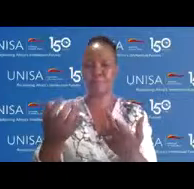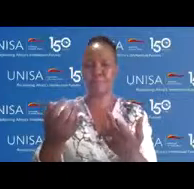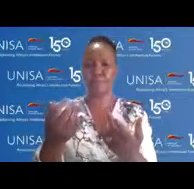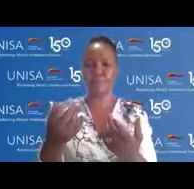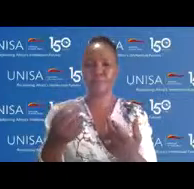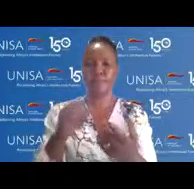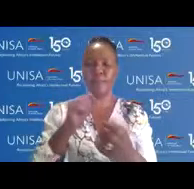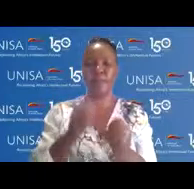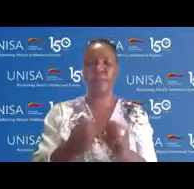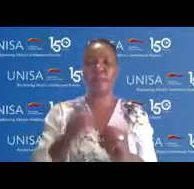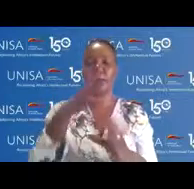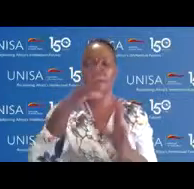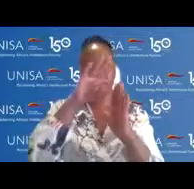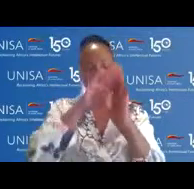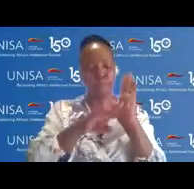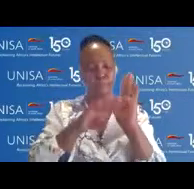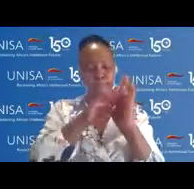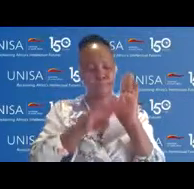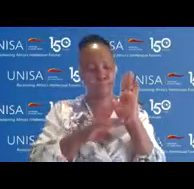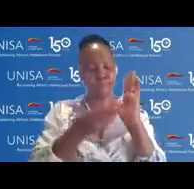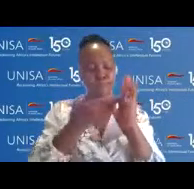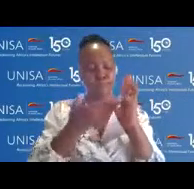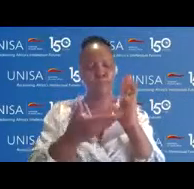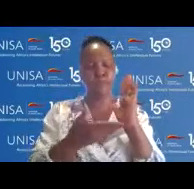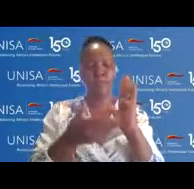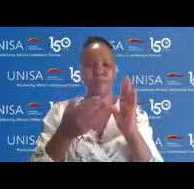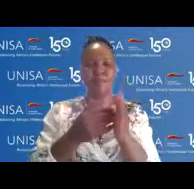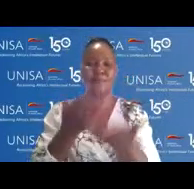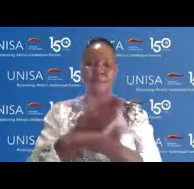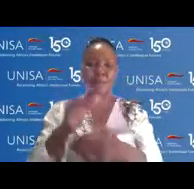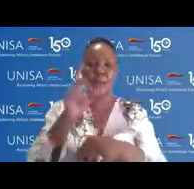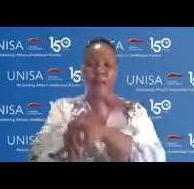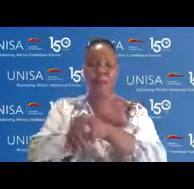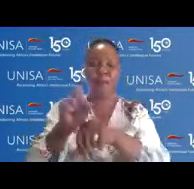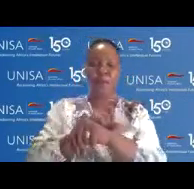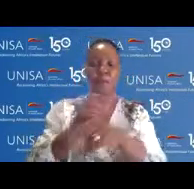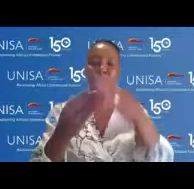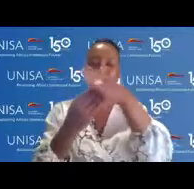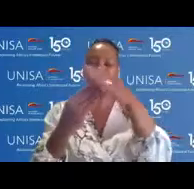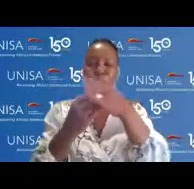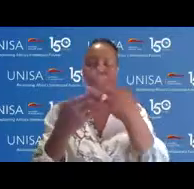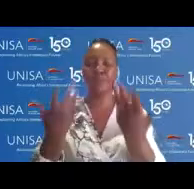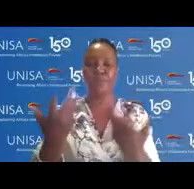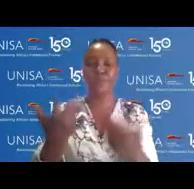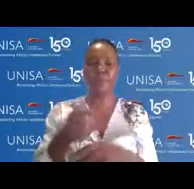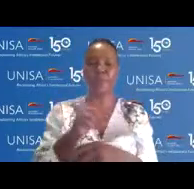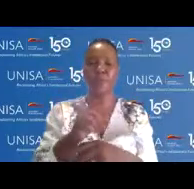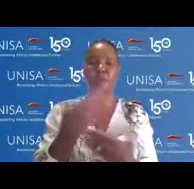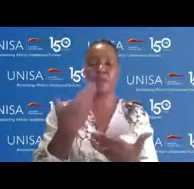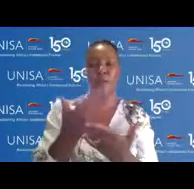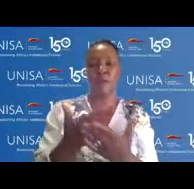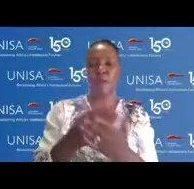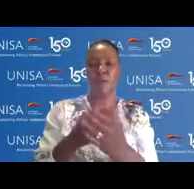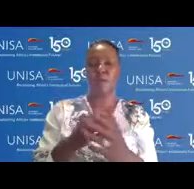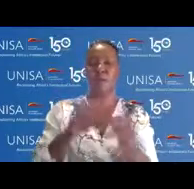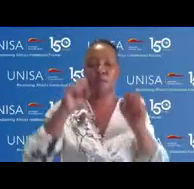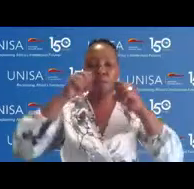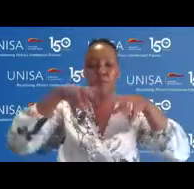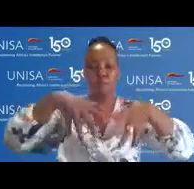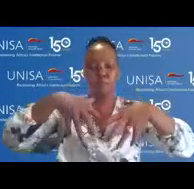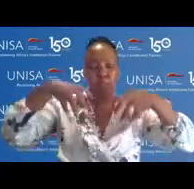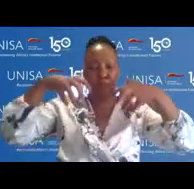lot of courses. So we highlight some of the courses at the top with banners, but you can also scroll through, and there's a lot of